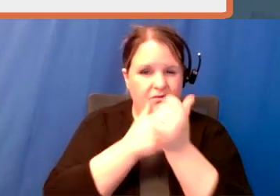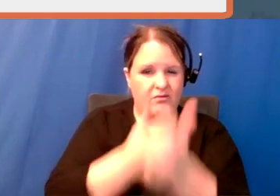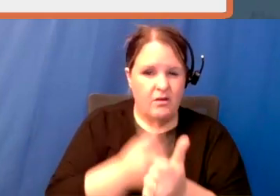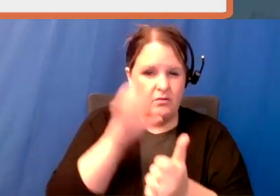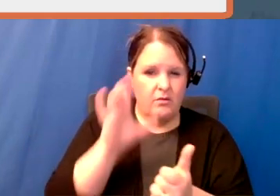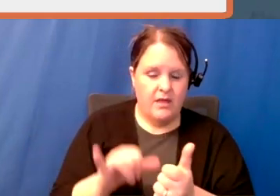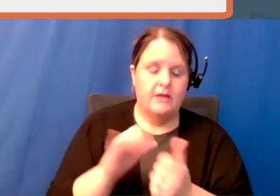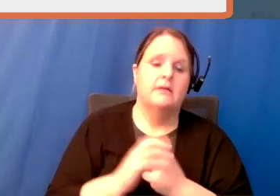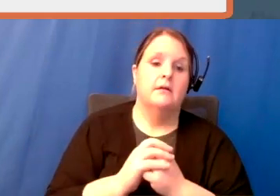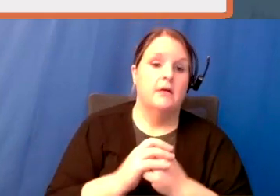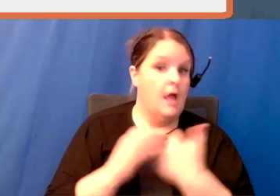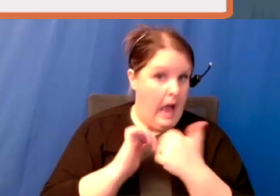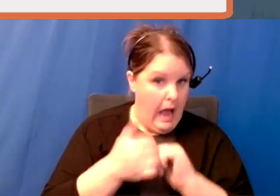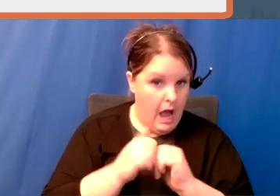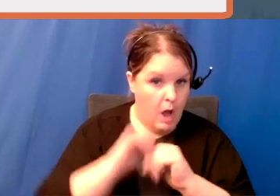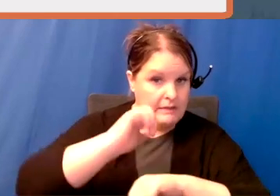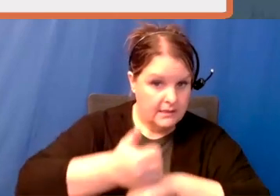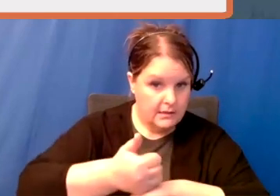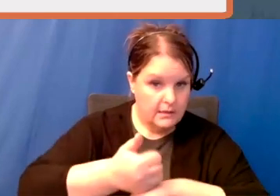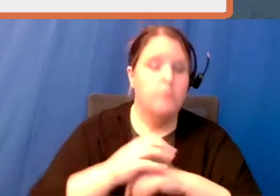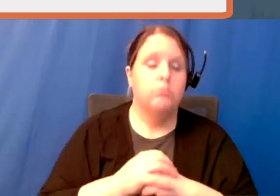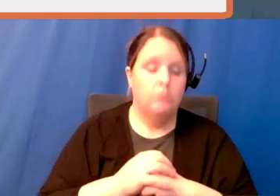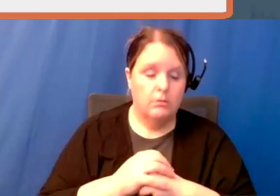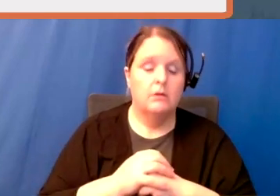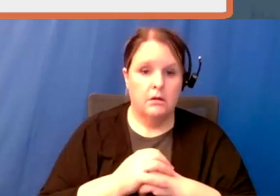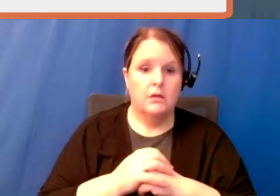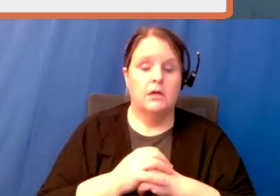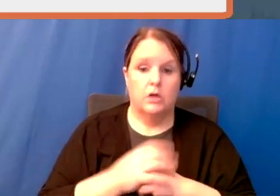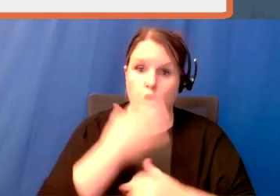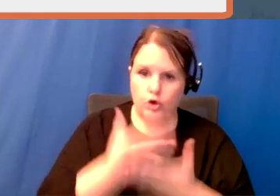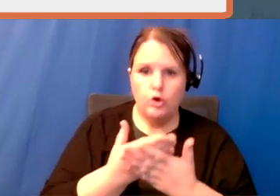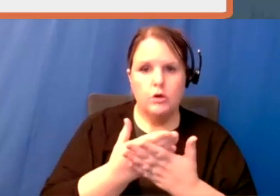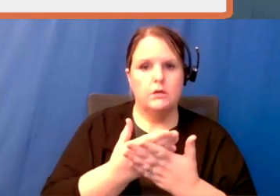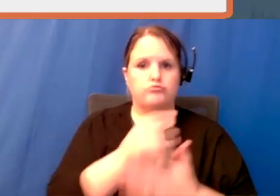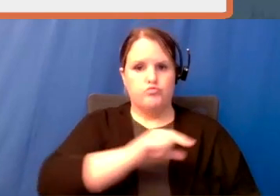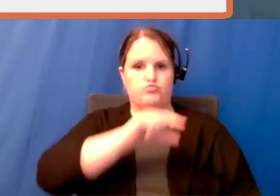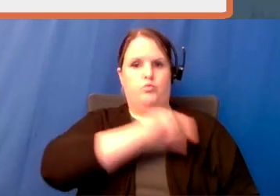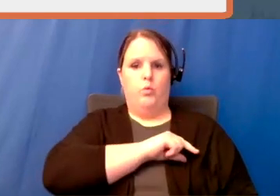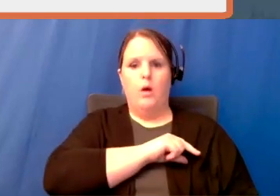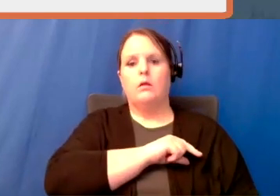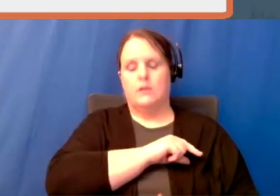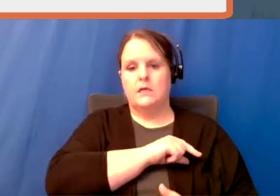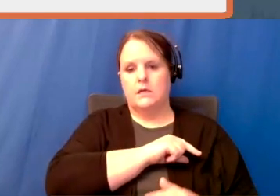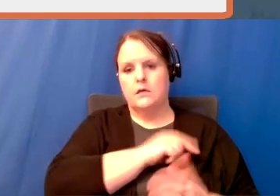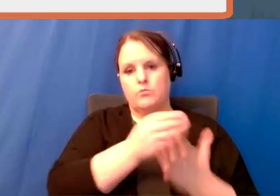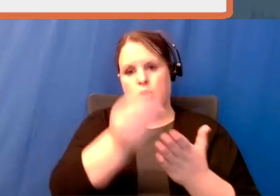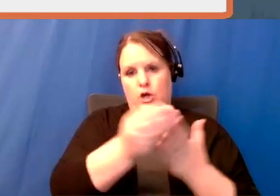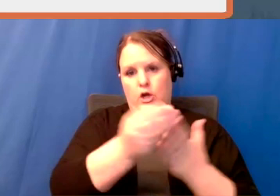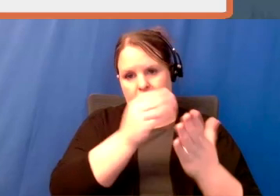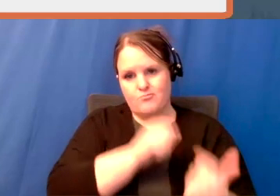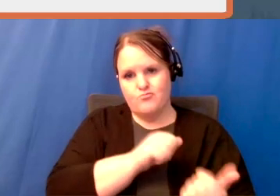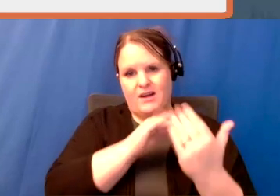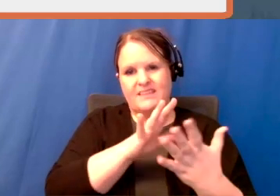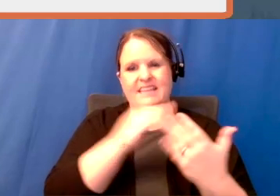way to do that, and to implement sound procurement practices, is to have a bit of a cheat sheet on file where